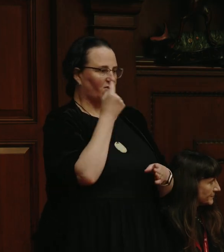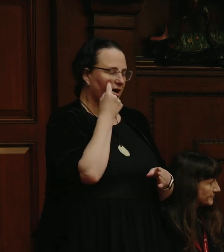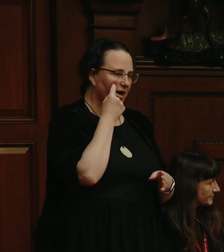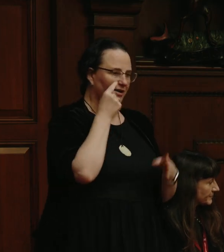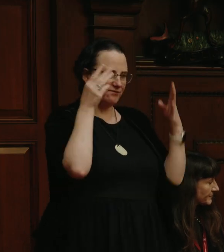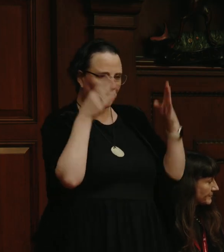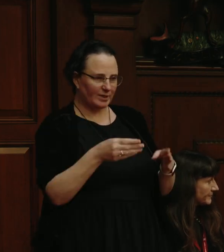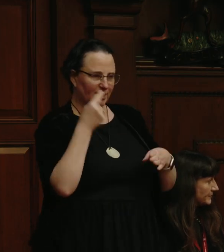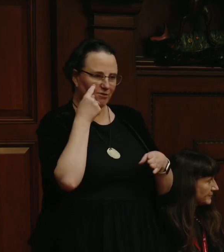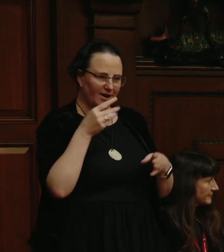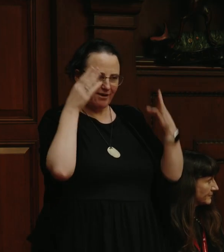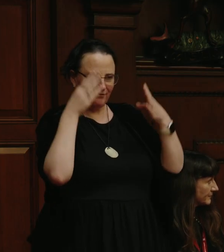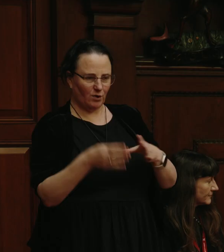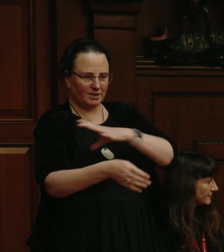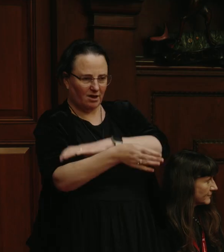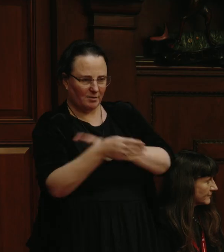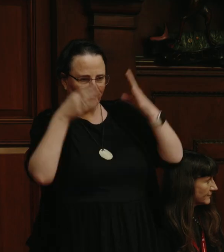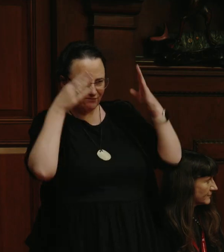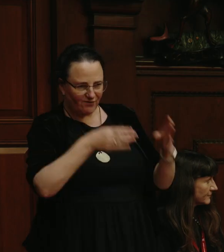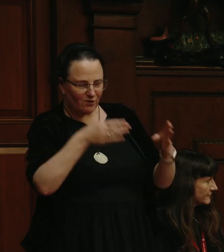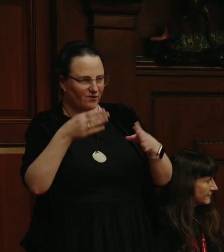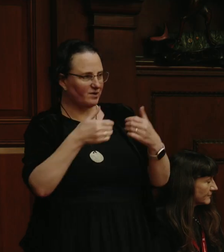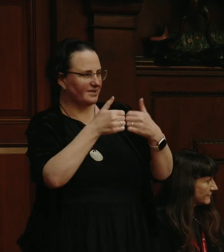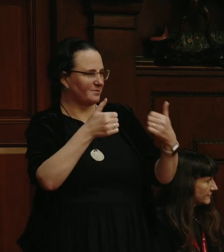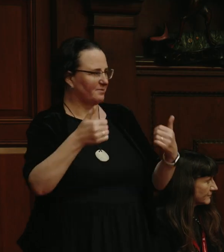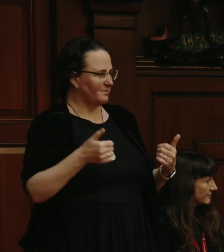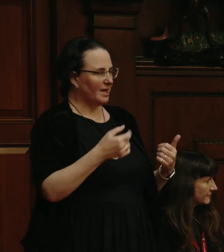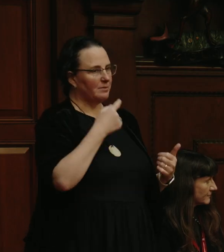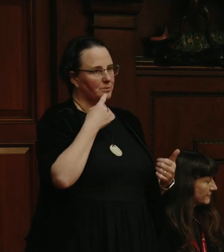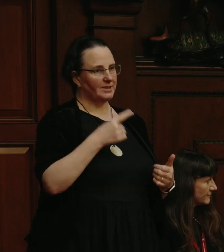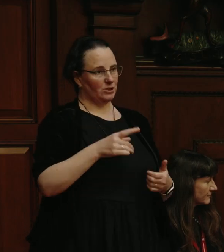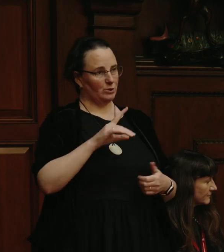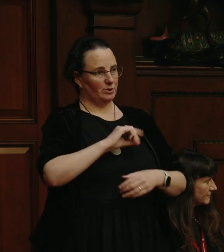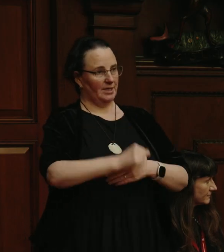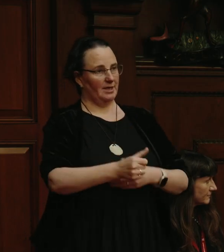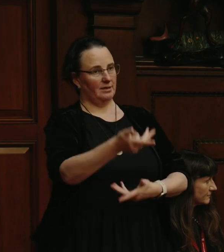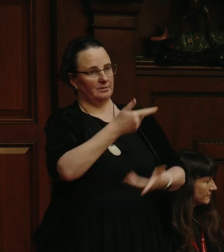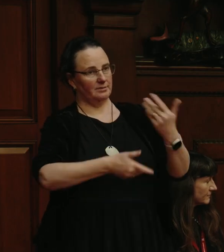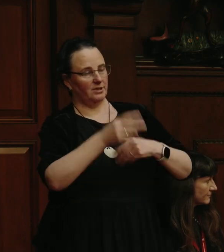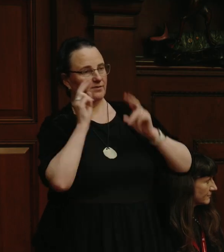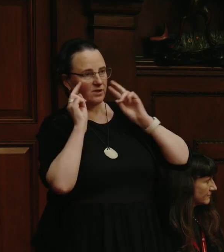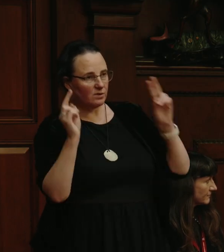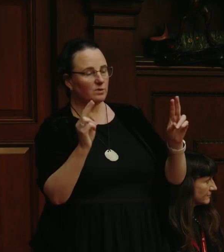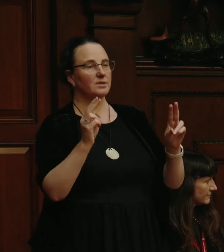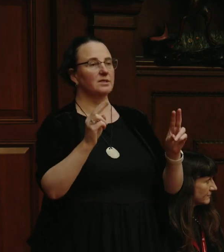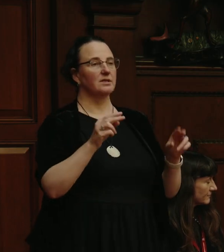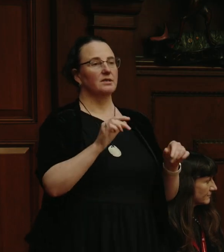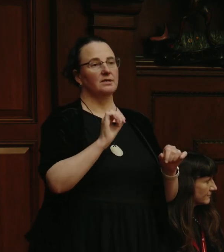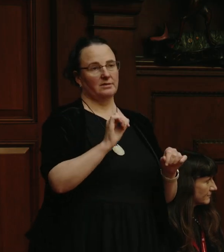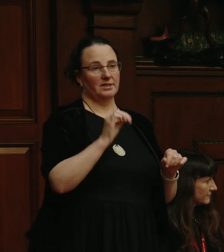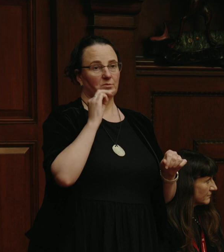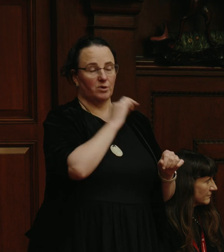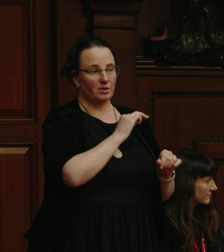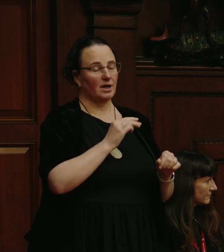hearing about the patient voice today is important. And, I think that we need